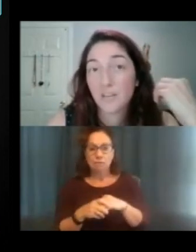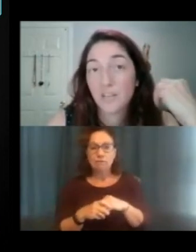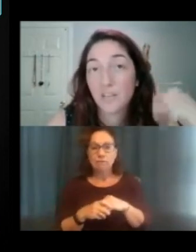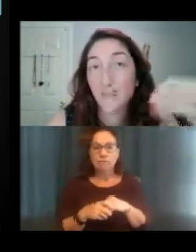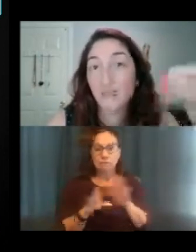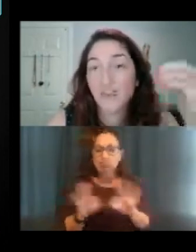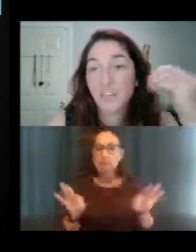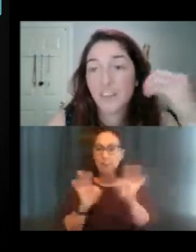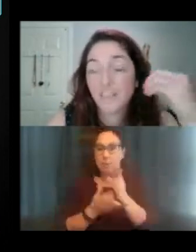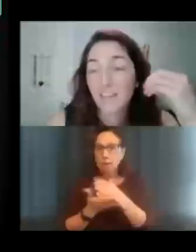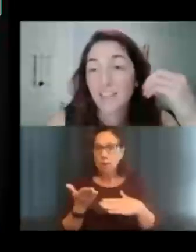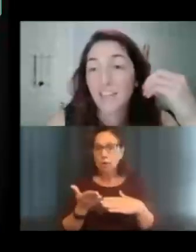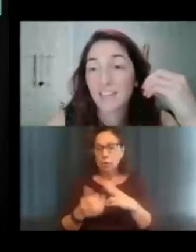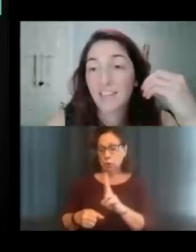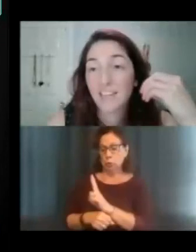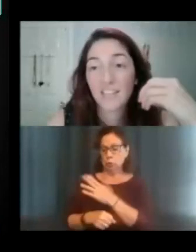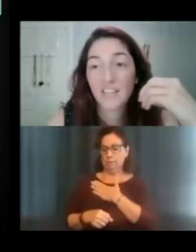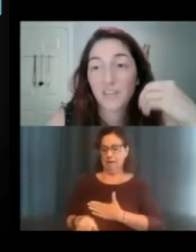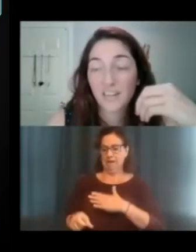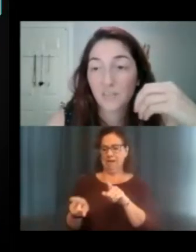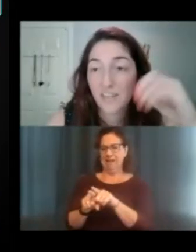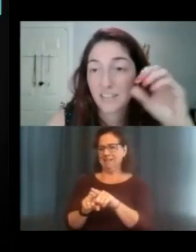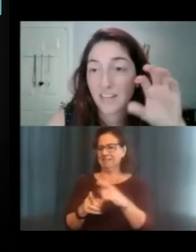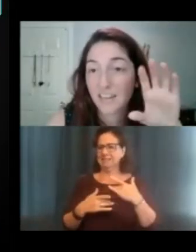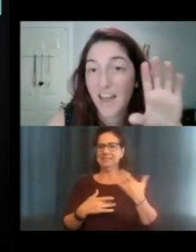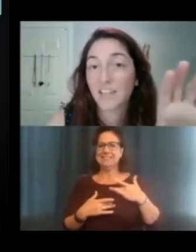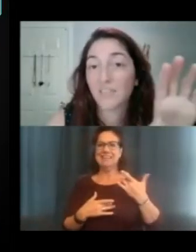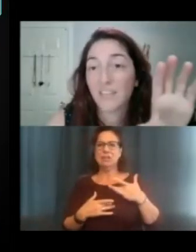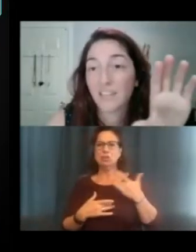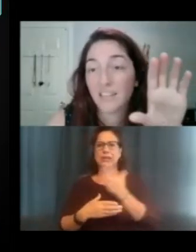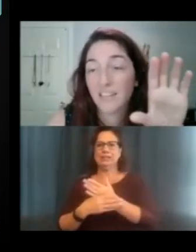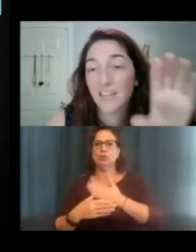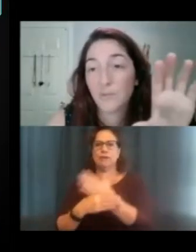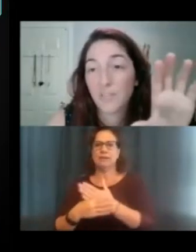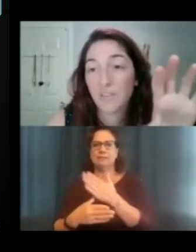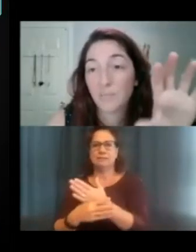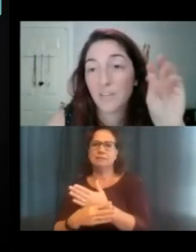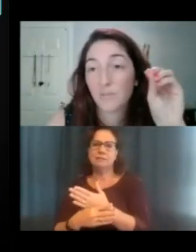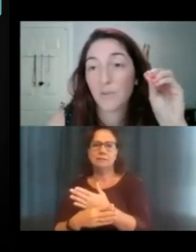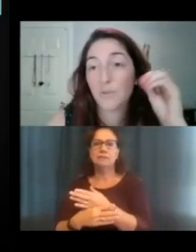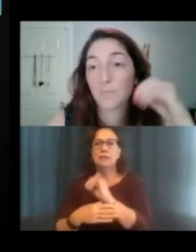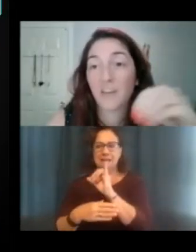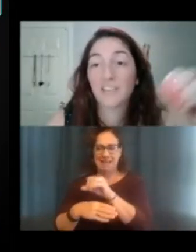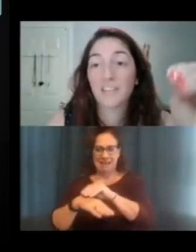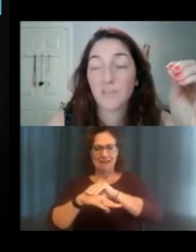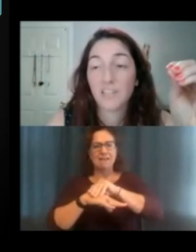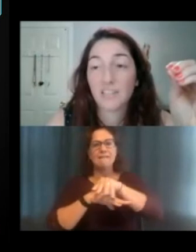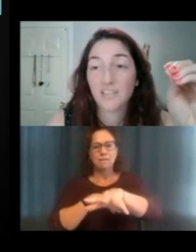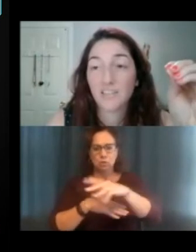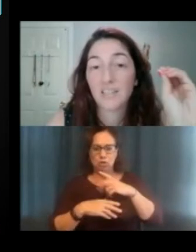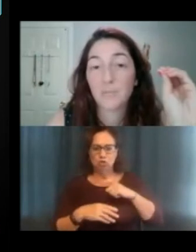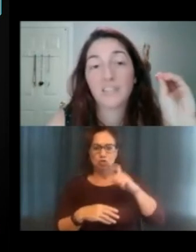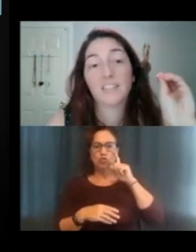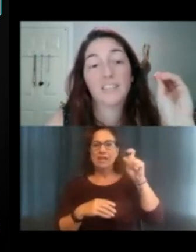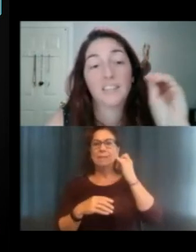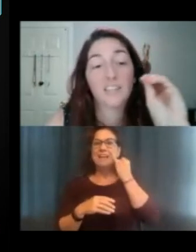we can use the body kind of as a sensory interface and actively influence dreams through bodily stimulation